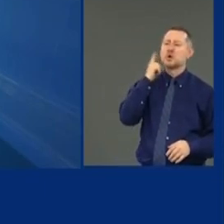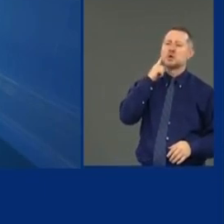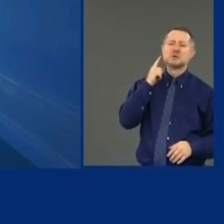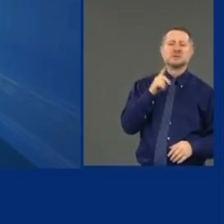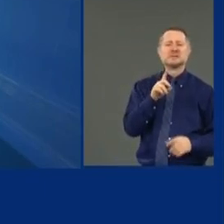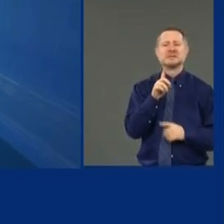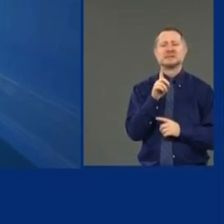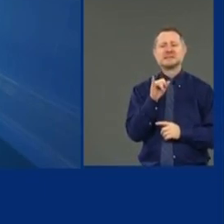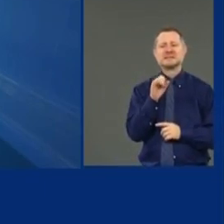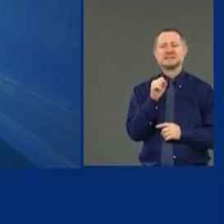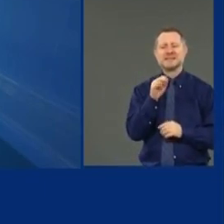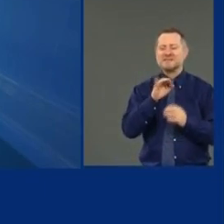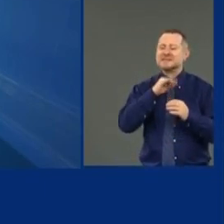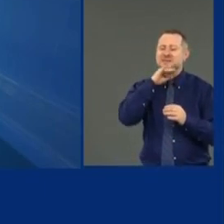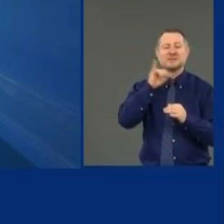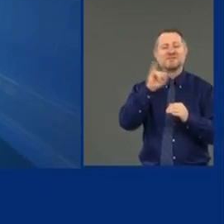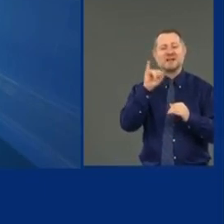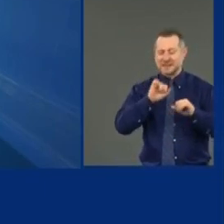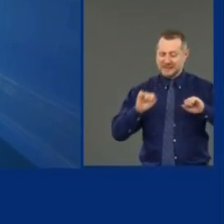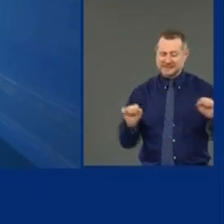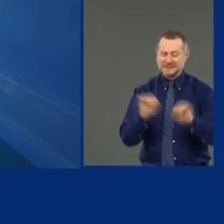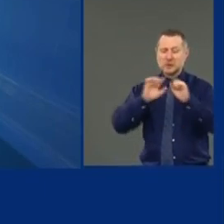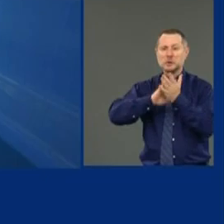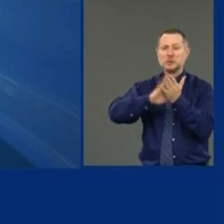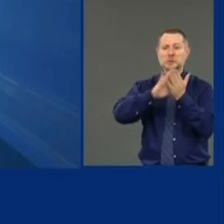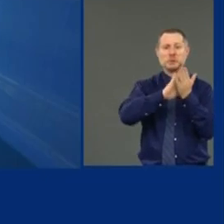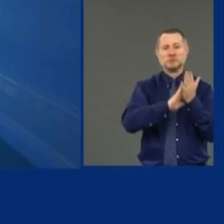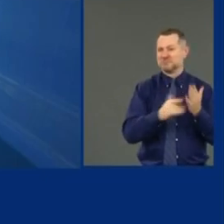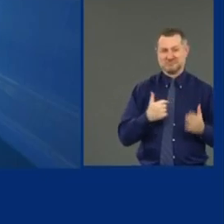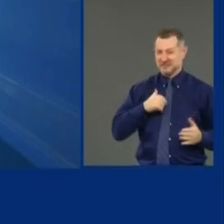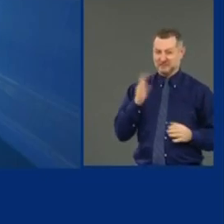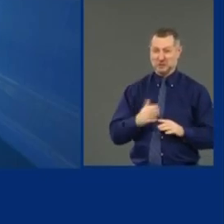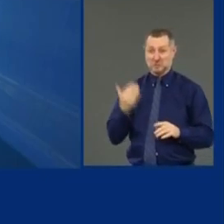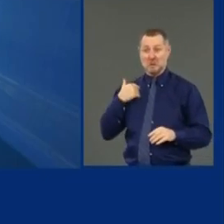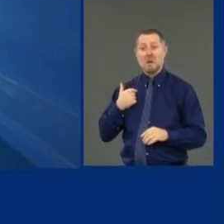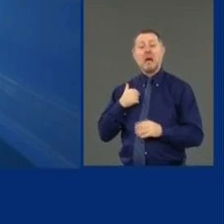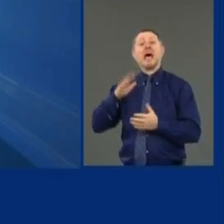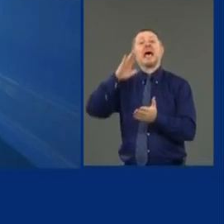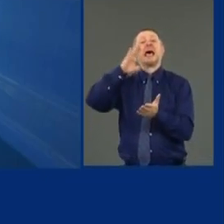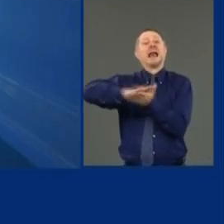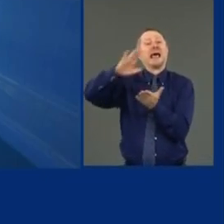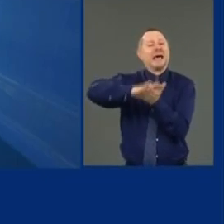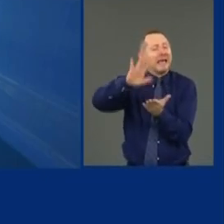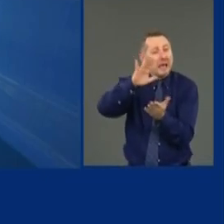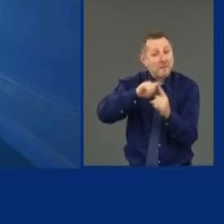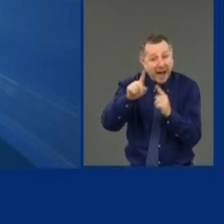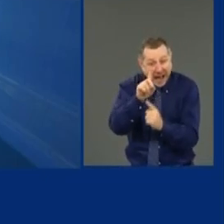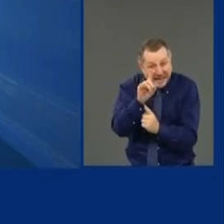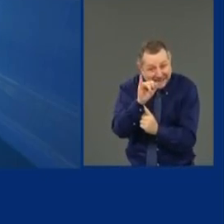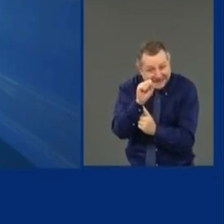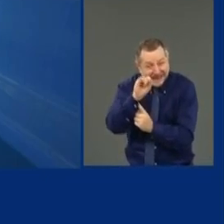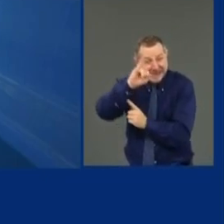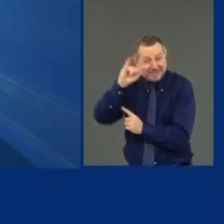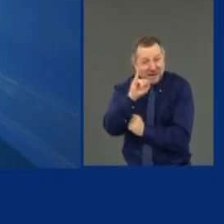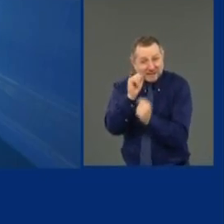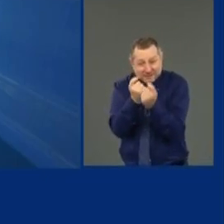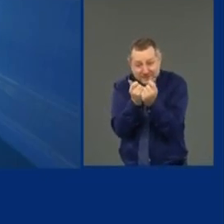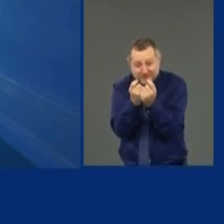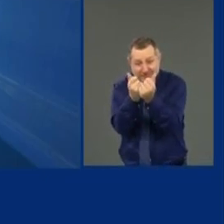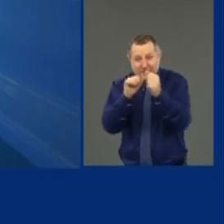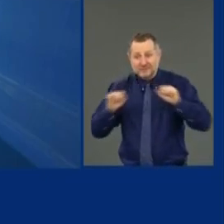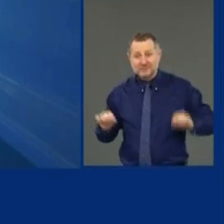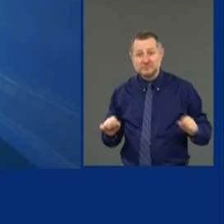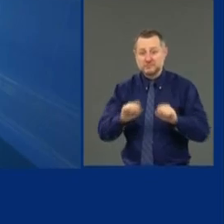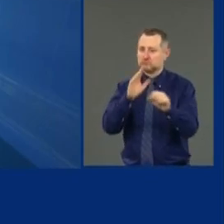the trains were that clean. But to get them to a point where they're disinfected was a higher level, a higher standard